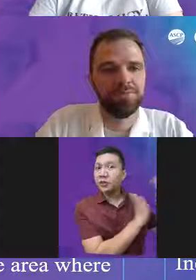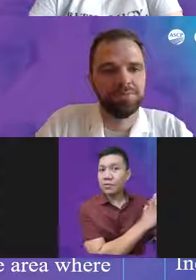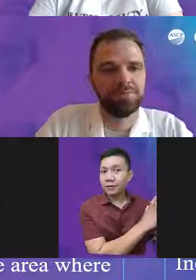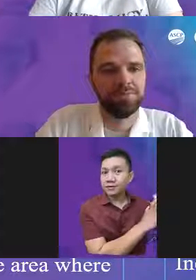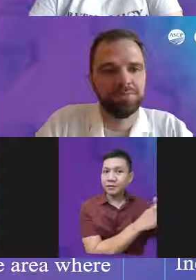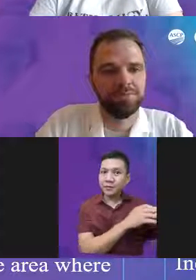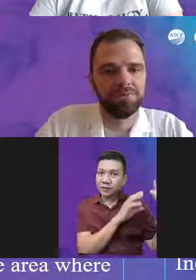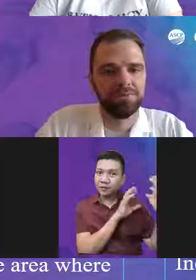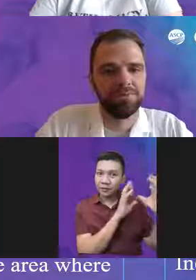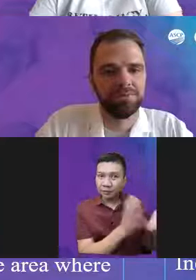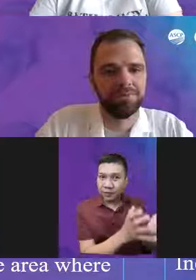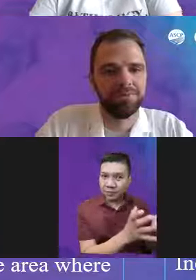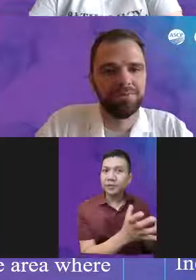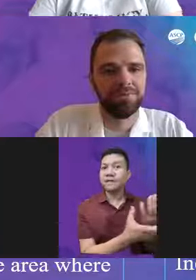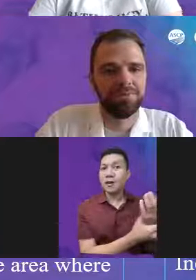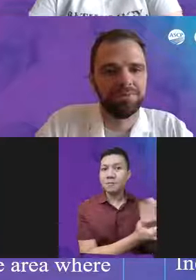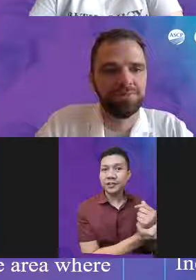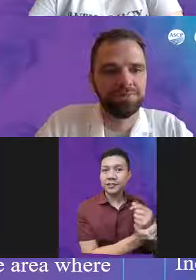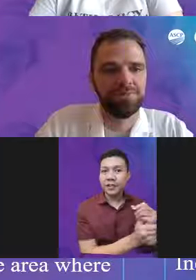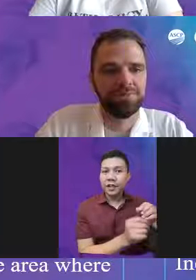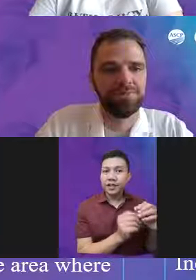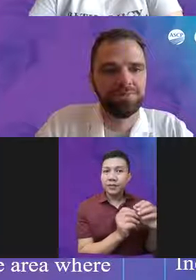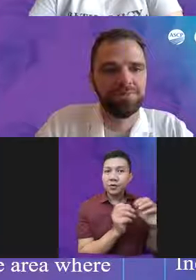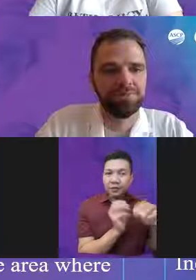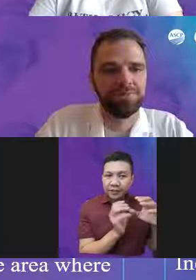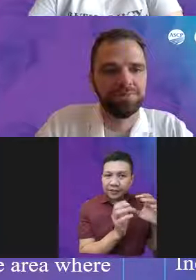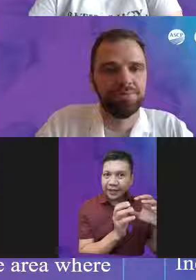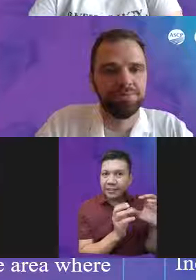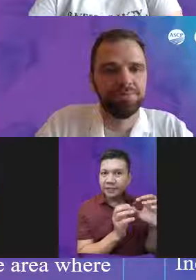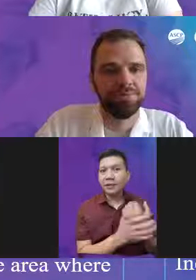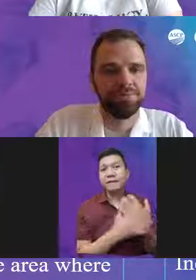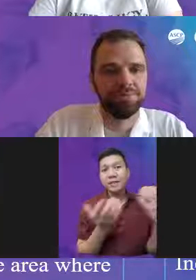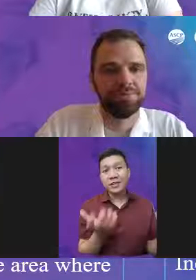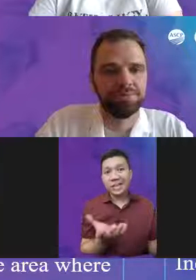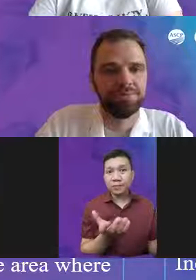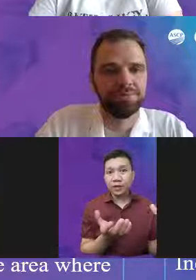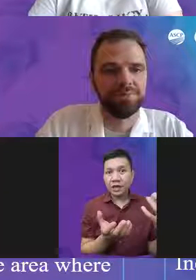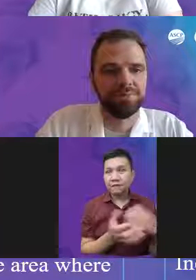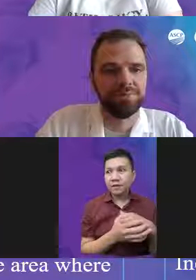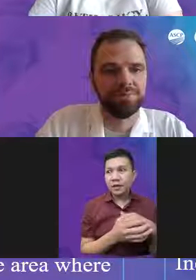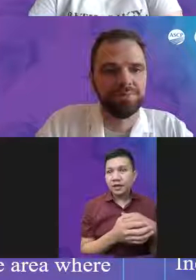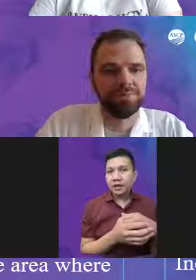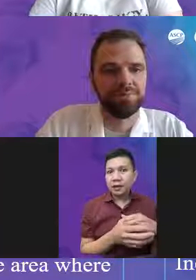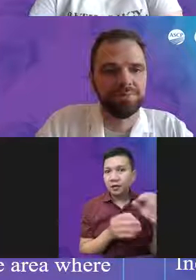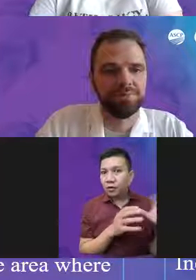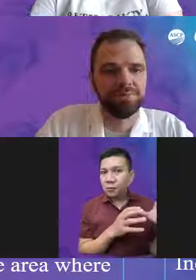about the normals and we've talked about the principles of automation. So recognizing, like, for example, you have a low